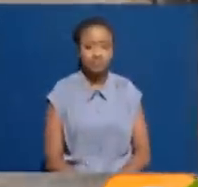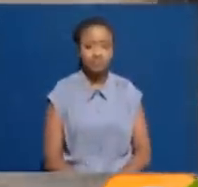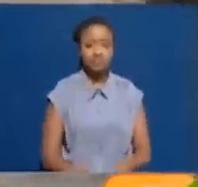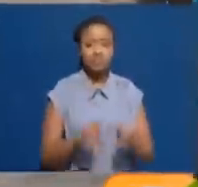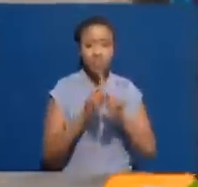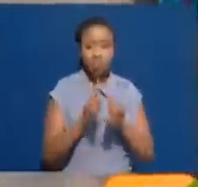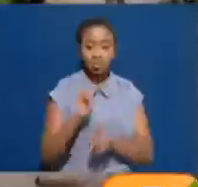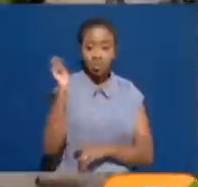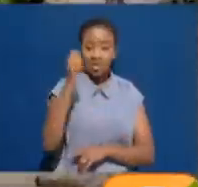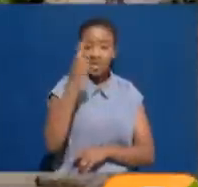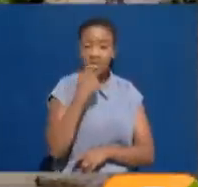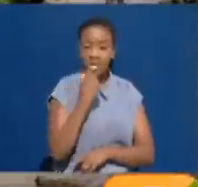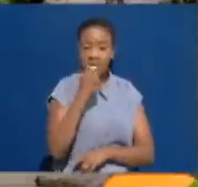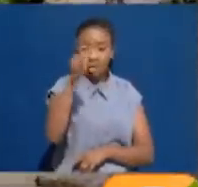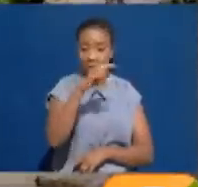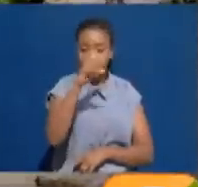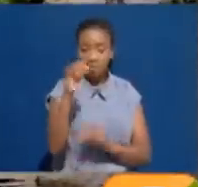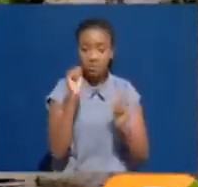Kenya Red Cross,